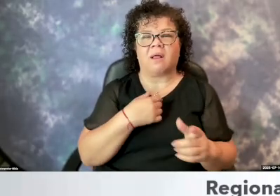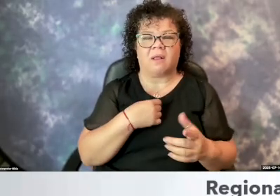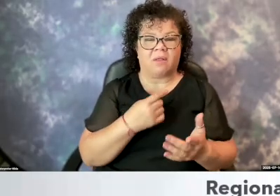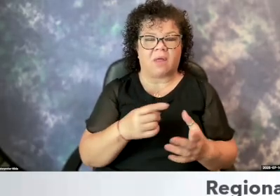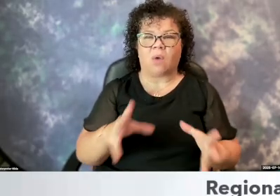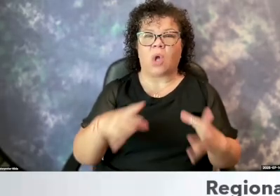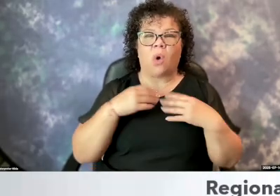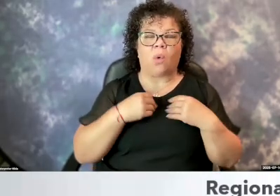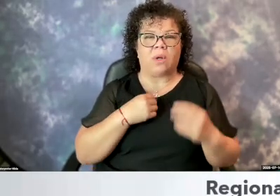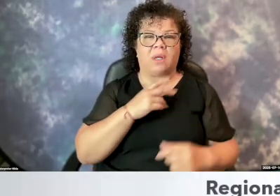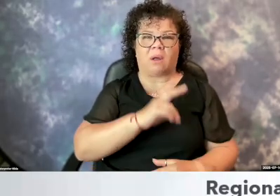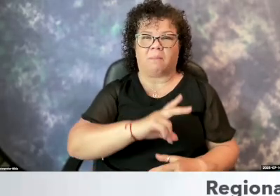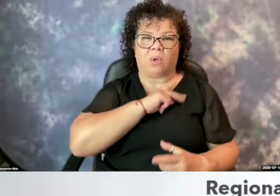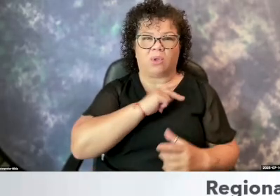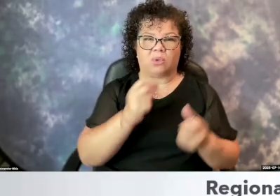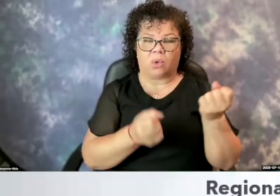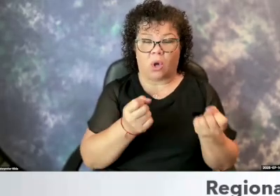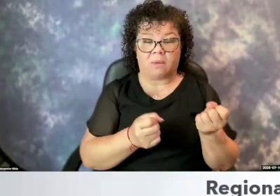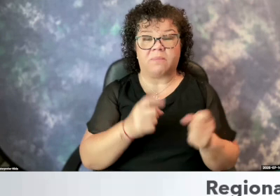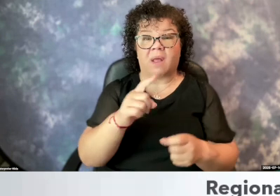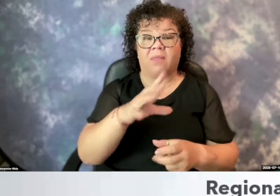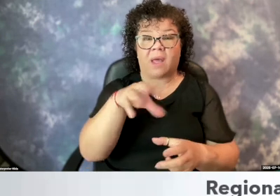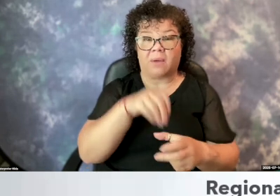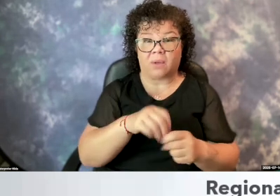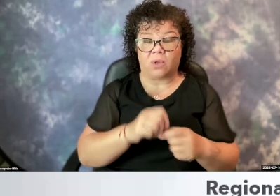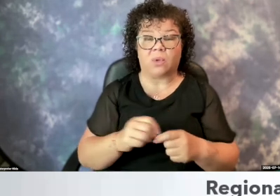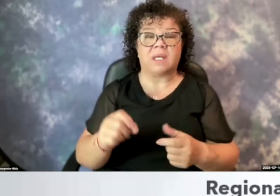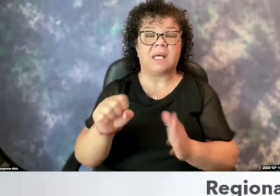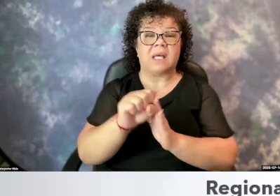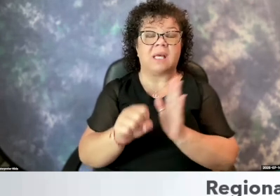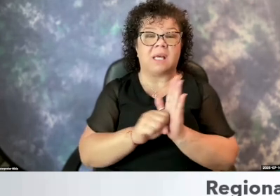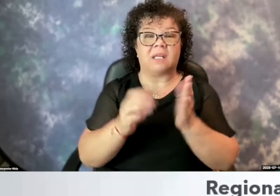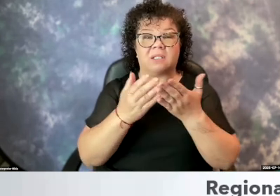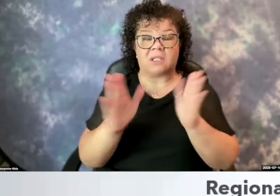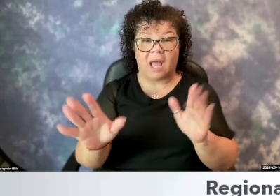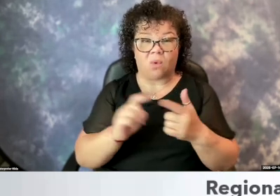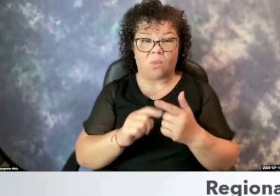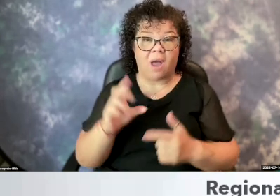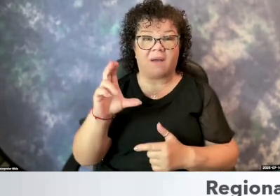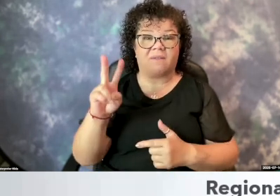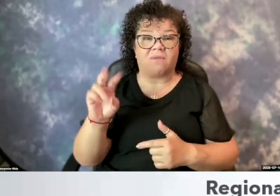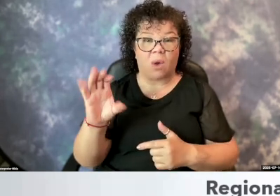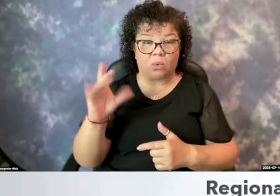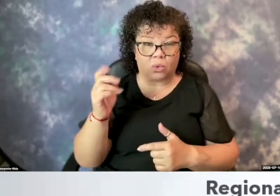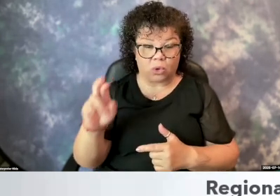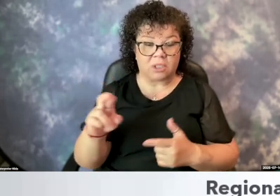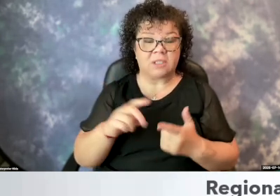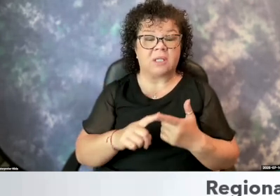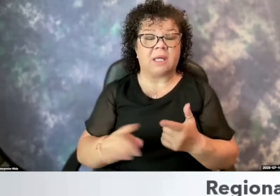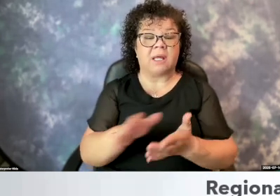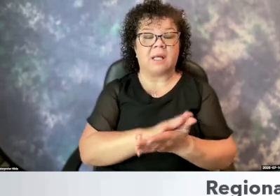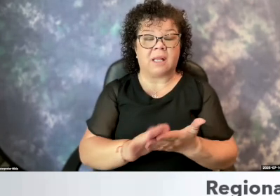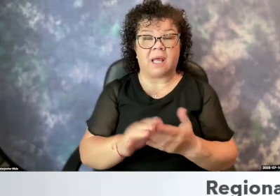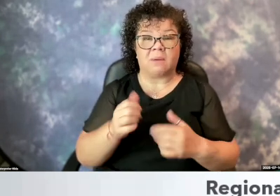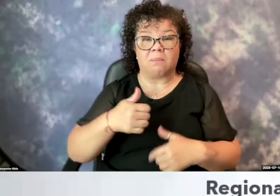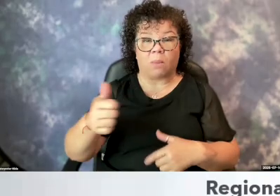clean mobility solutions that can help folks get around without owning a personal car. The projects in this portfolio include